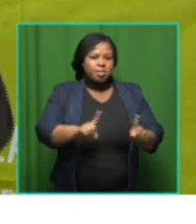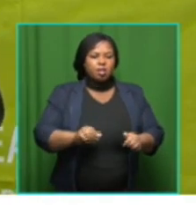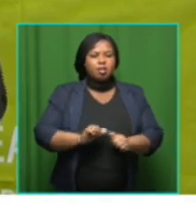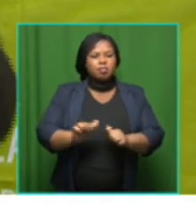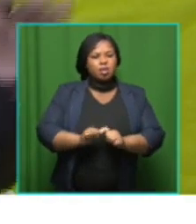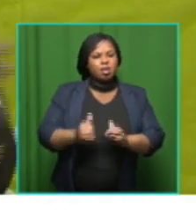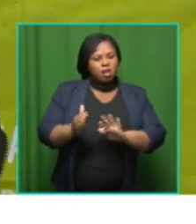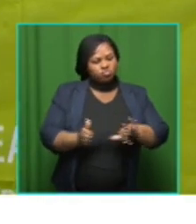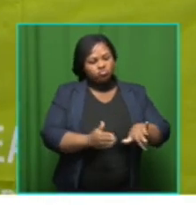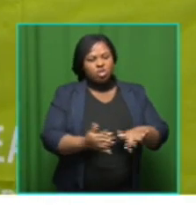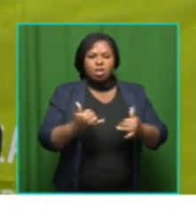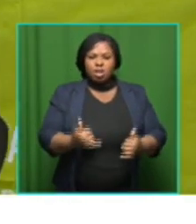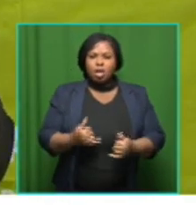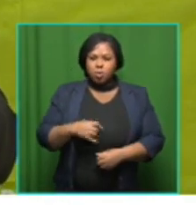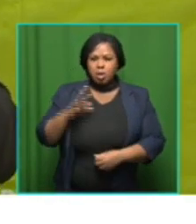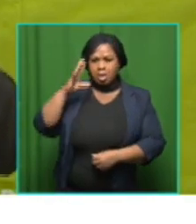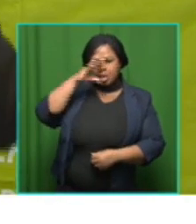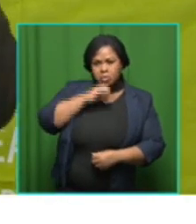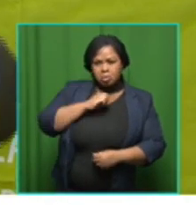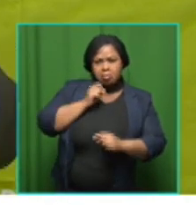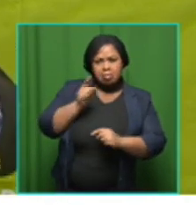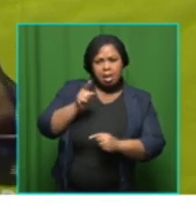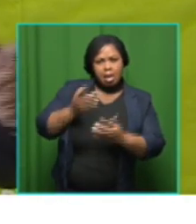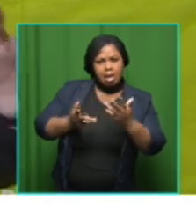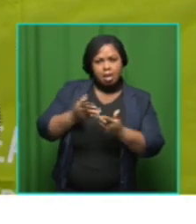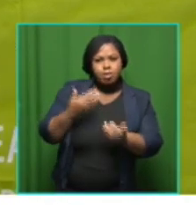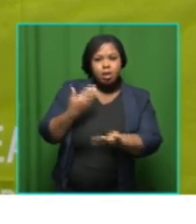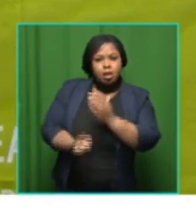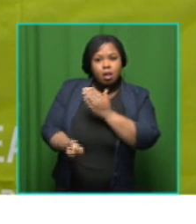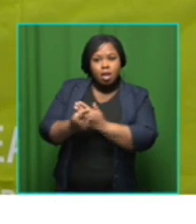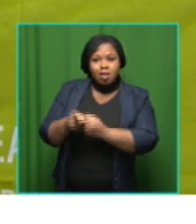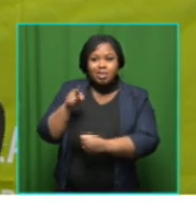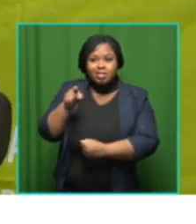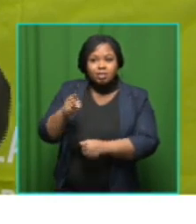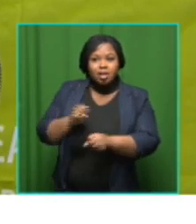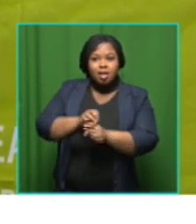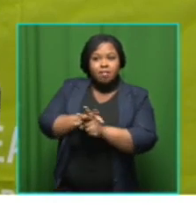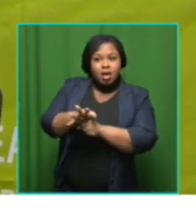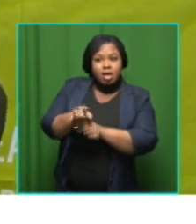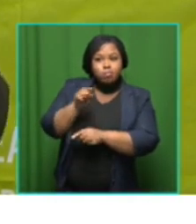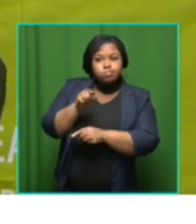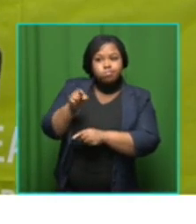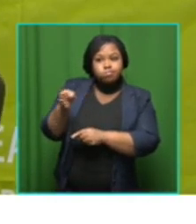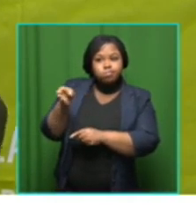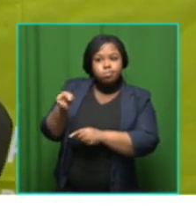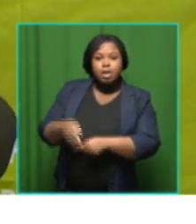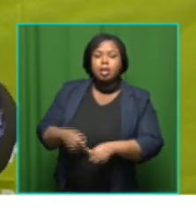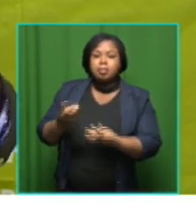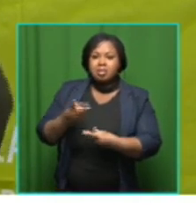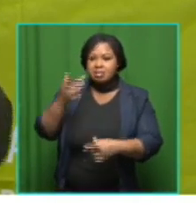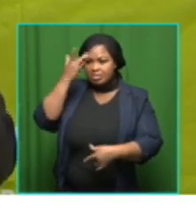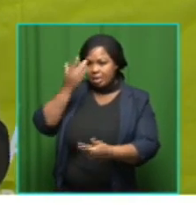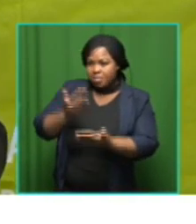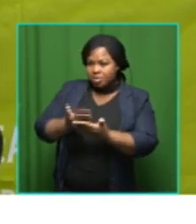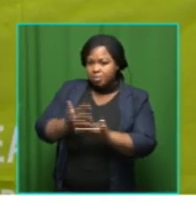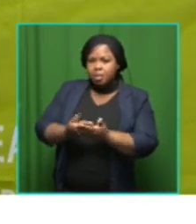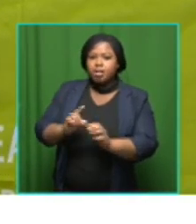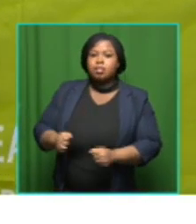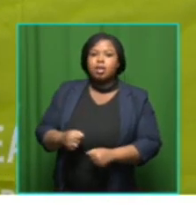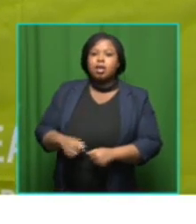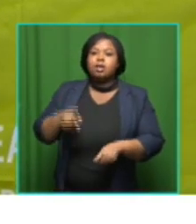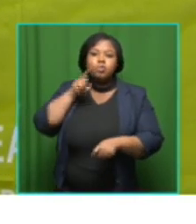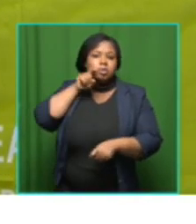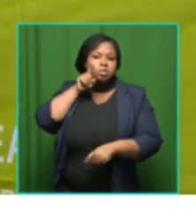where we suspect where the virus could be. We find everyone and check if they've got the virus and deal with it before actually people even